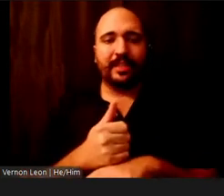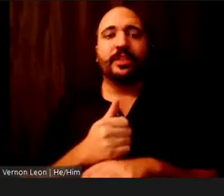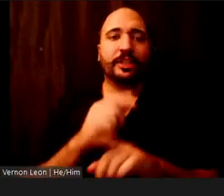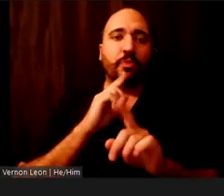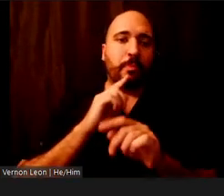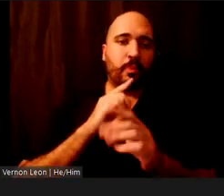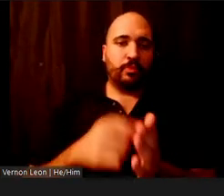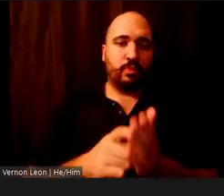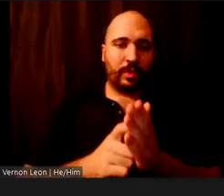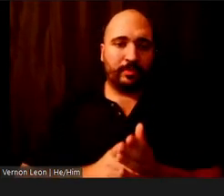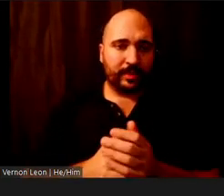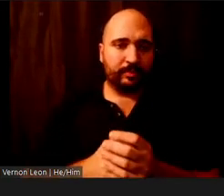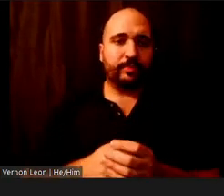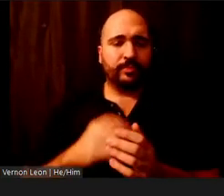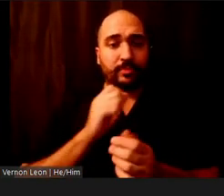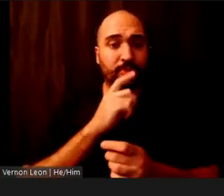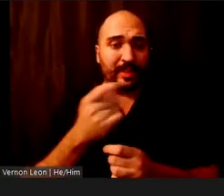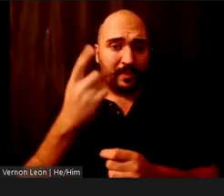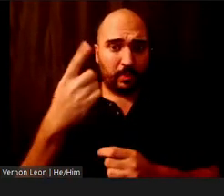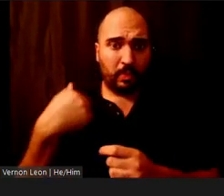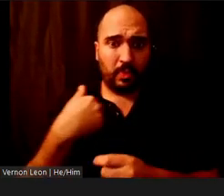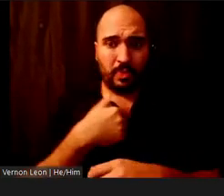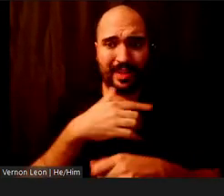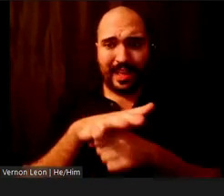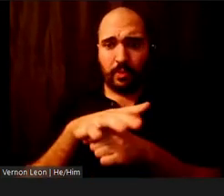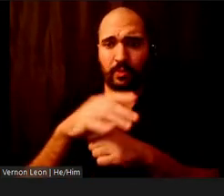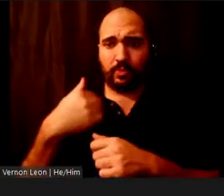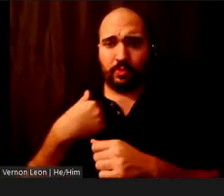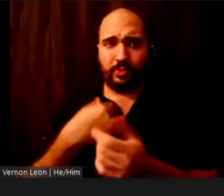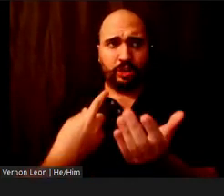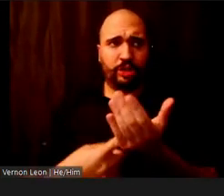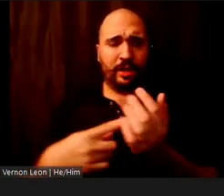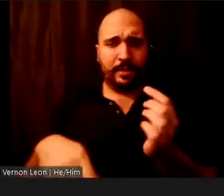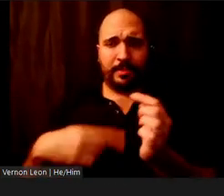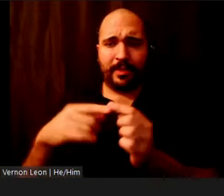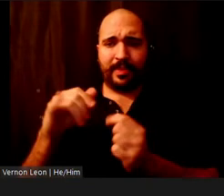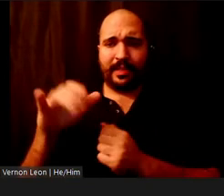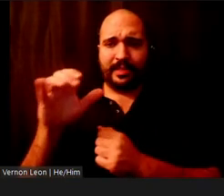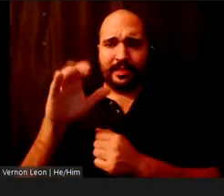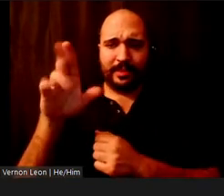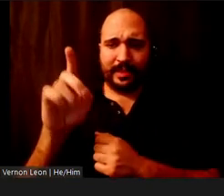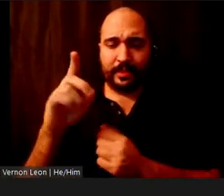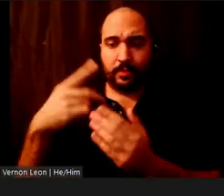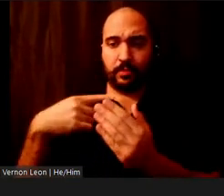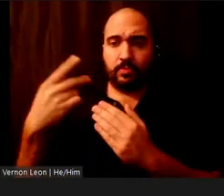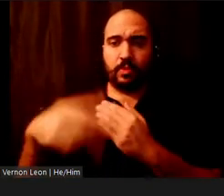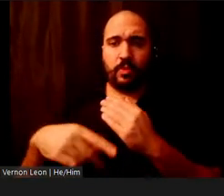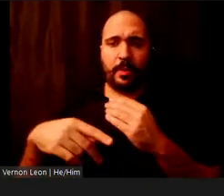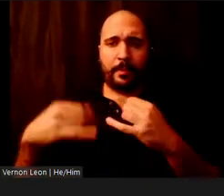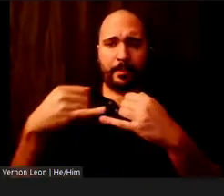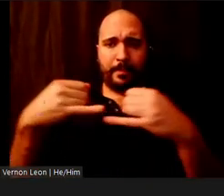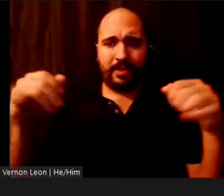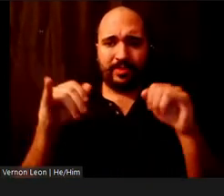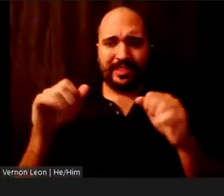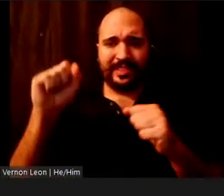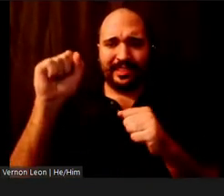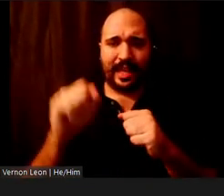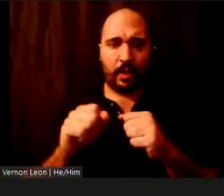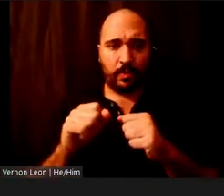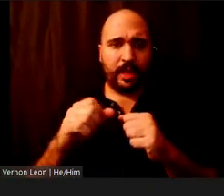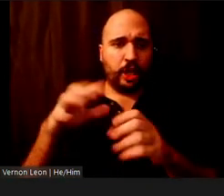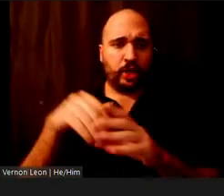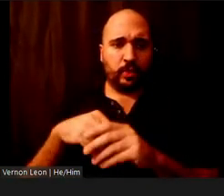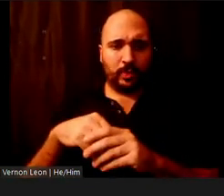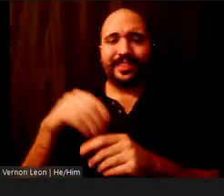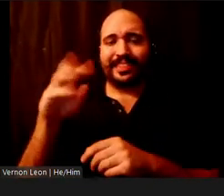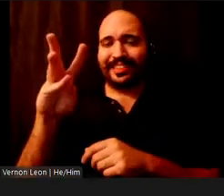To make sure everyone understands the area about which we're speaking, Central Business District Tolling Program Boundary is south of and inclusive of 60th